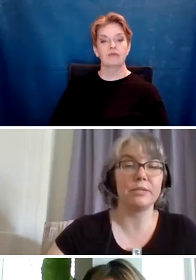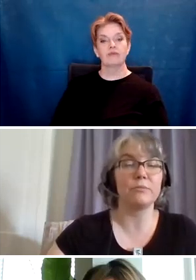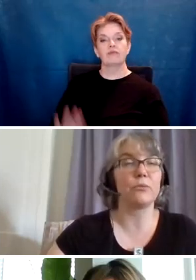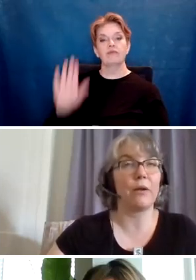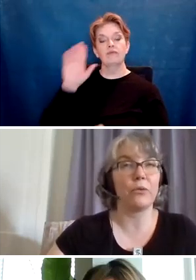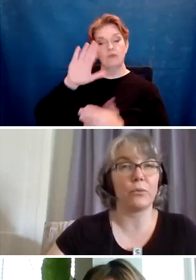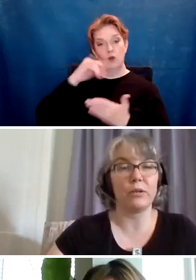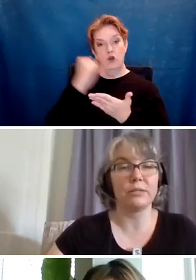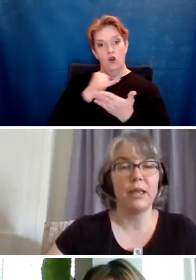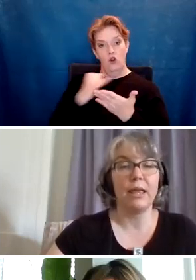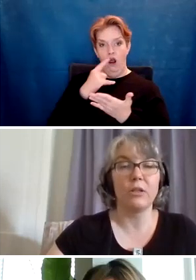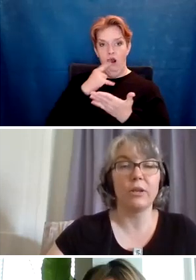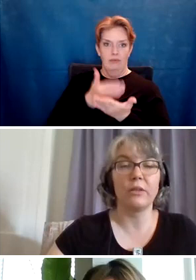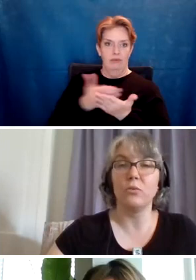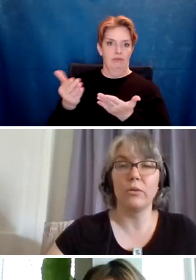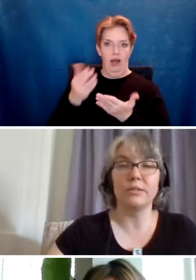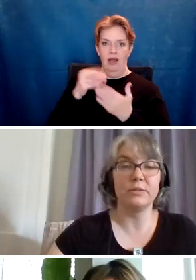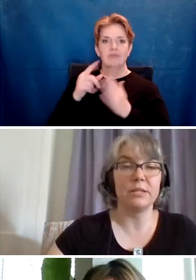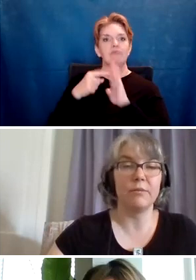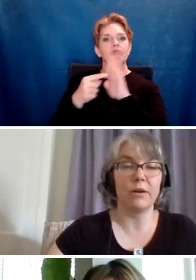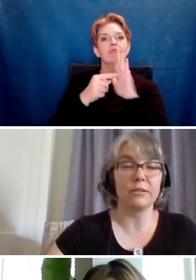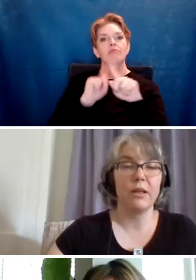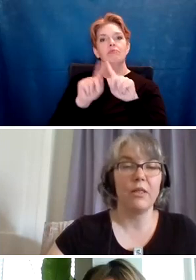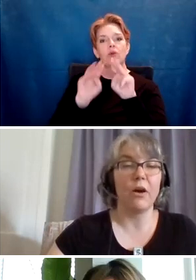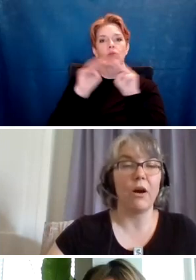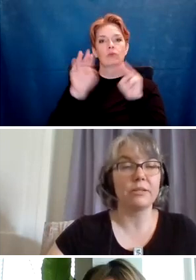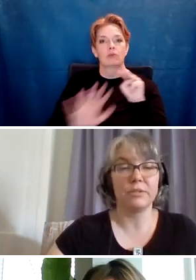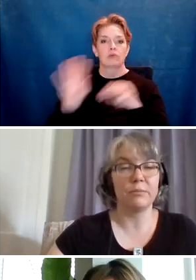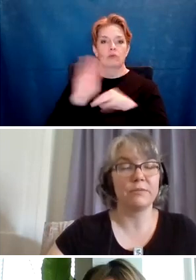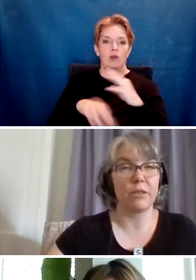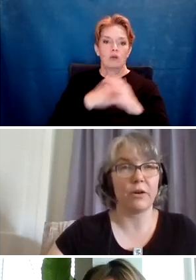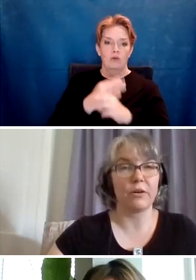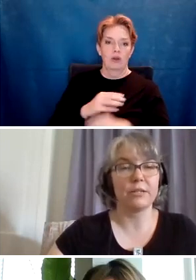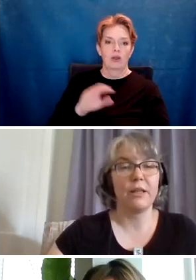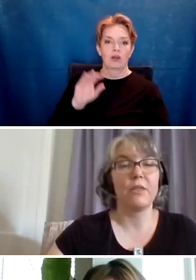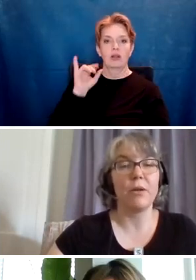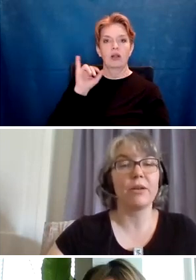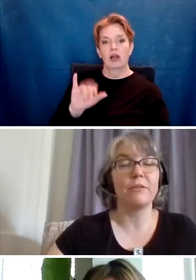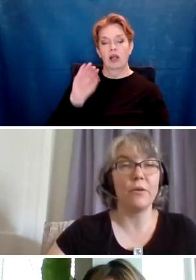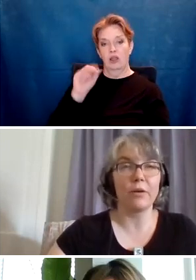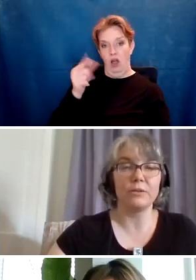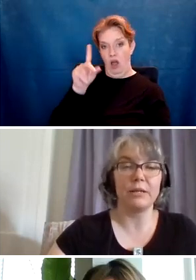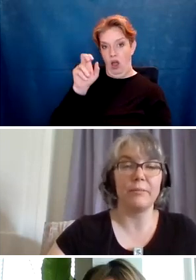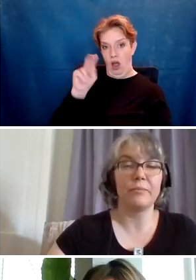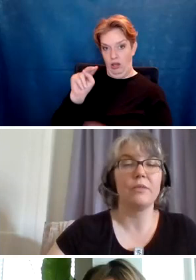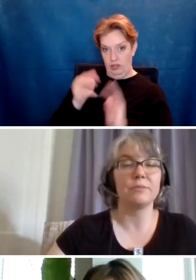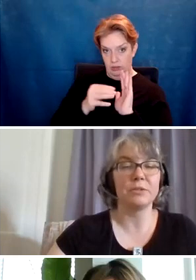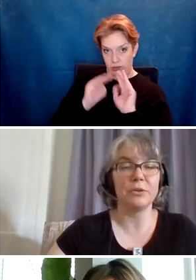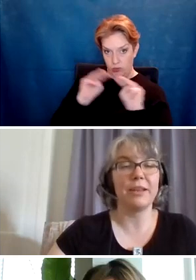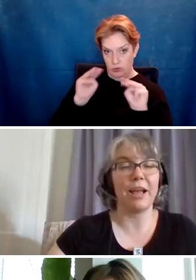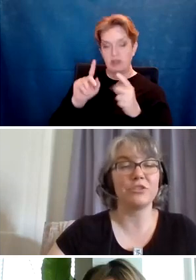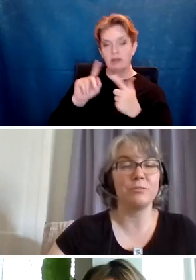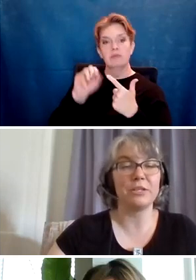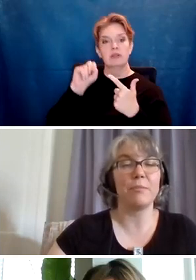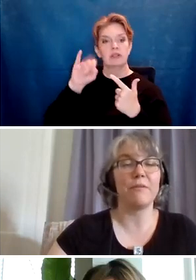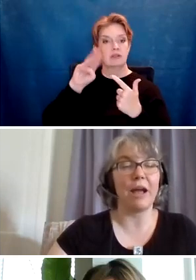galleries and museums around the world, including the New Orleans Museum of Art, the Ogden Museum of Southern Art, the American Folk Art Museum, the